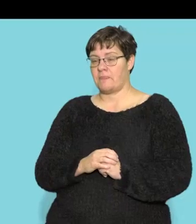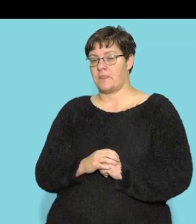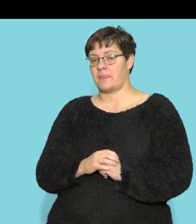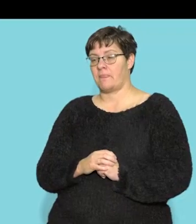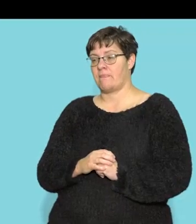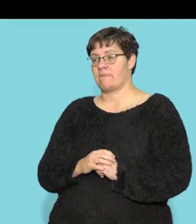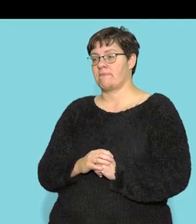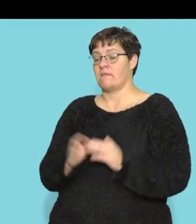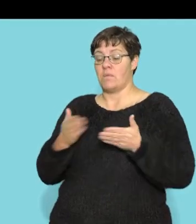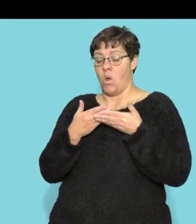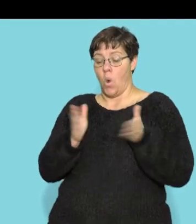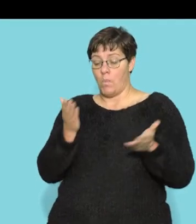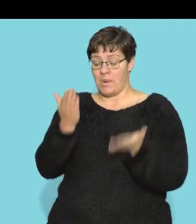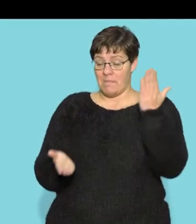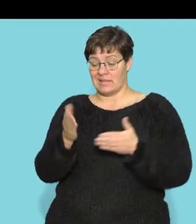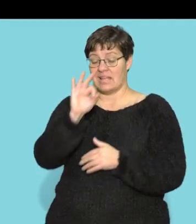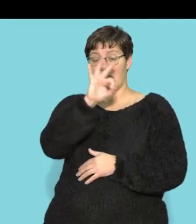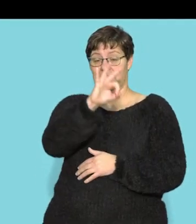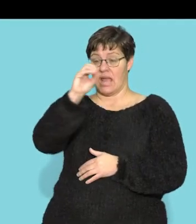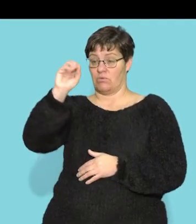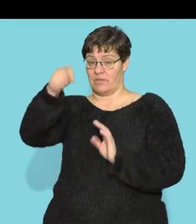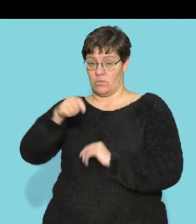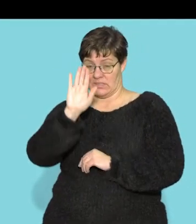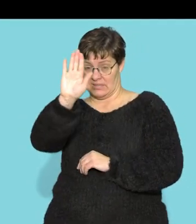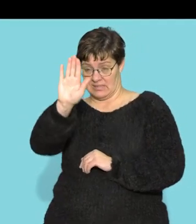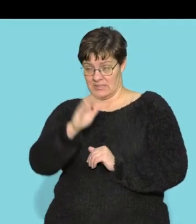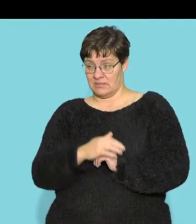I take my opening balance of 300,000,